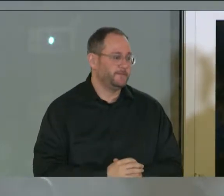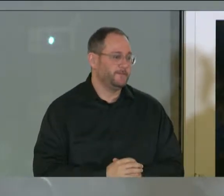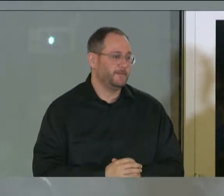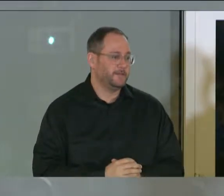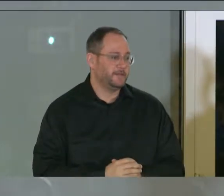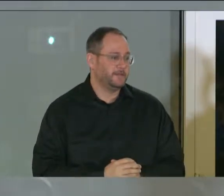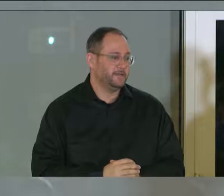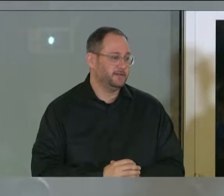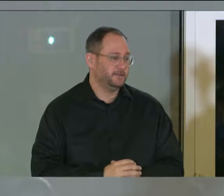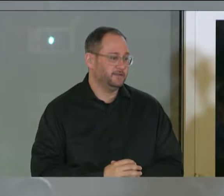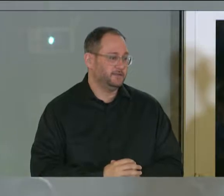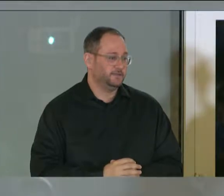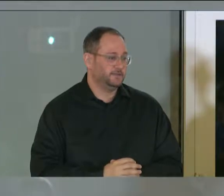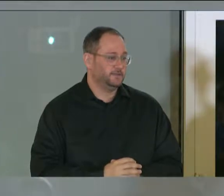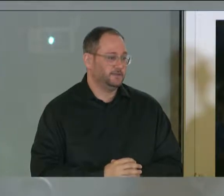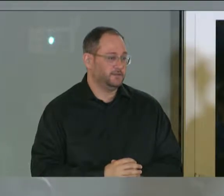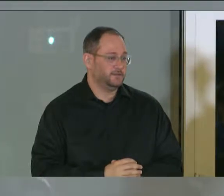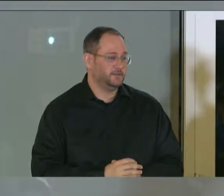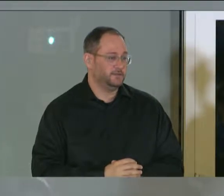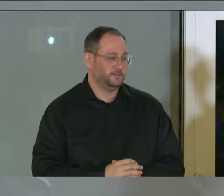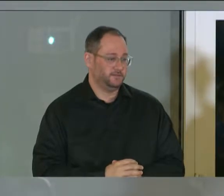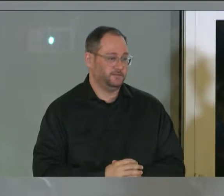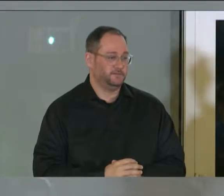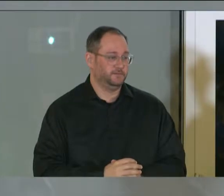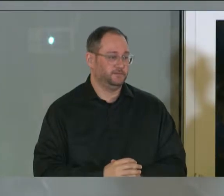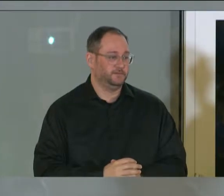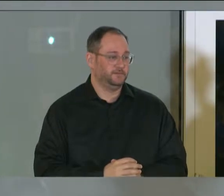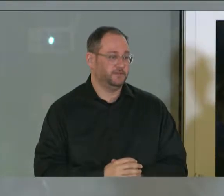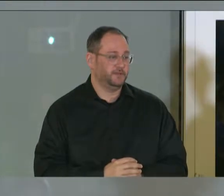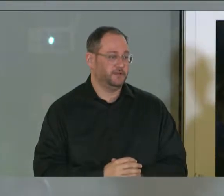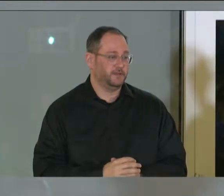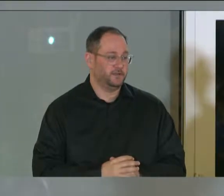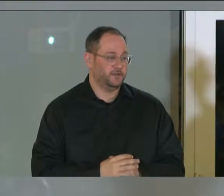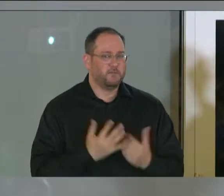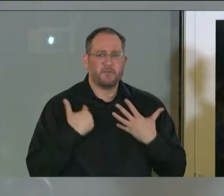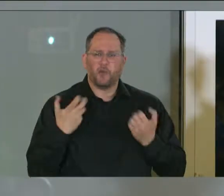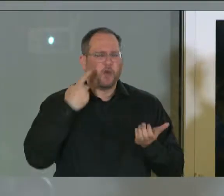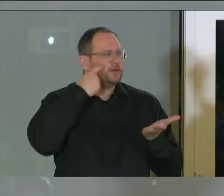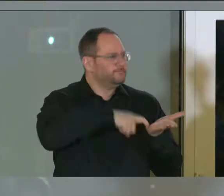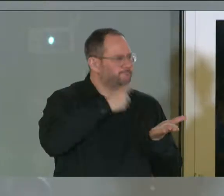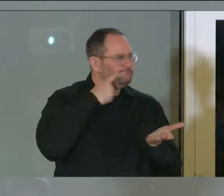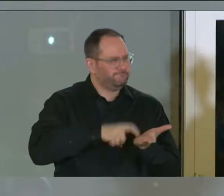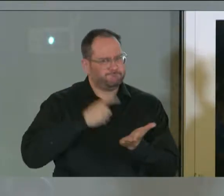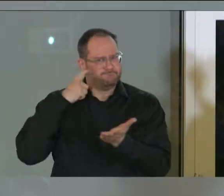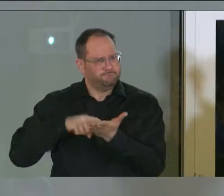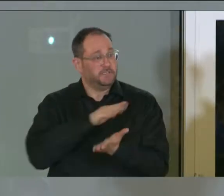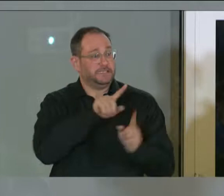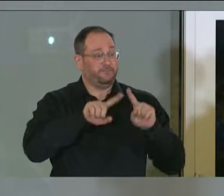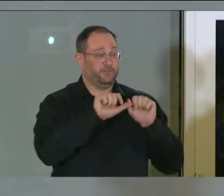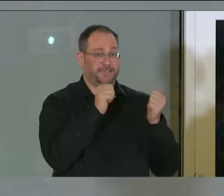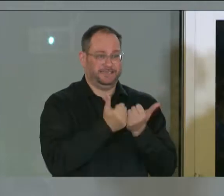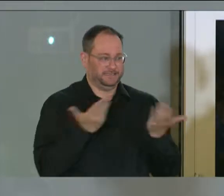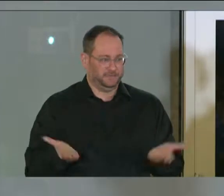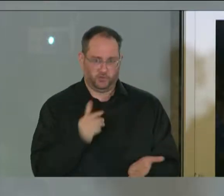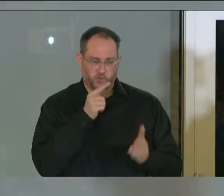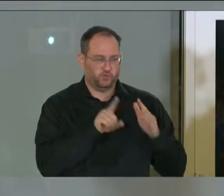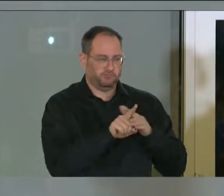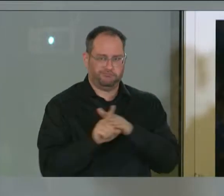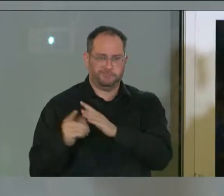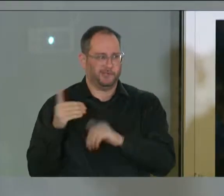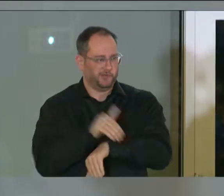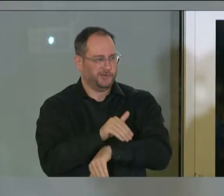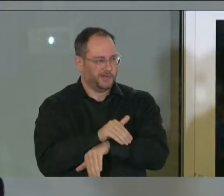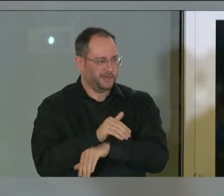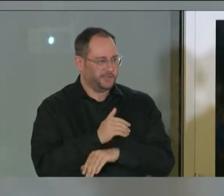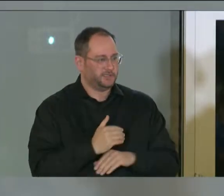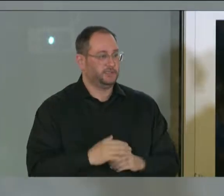we've been joined by several agency directors, and I want to call them out. I saw the Chief of Police